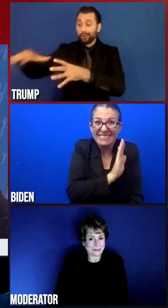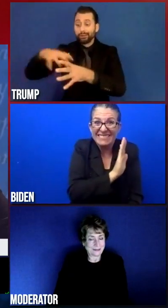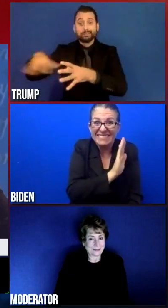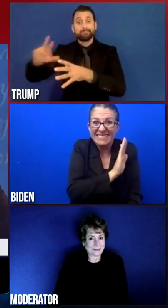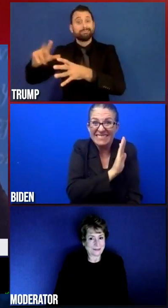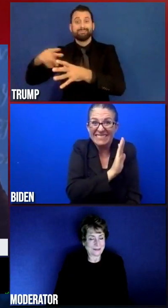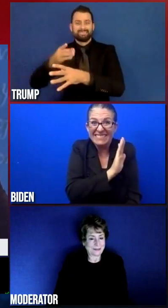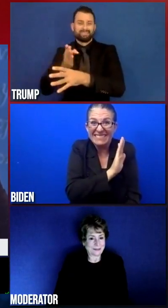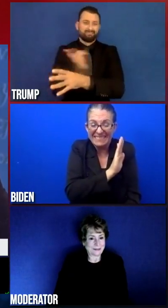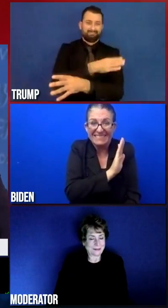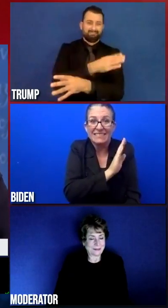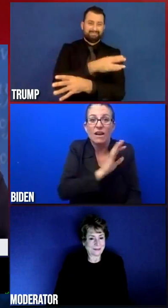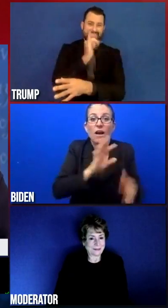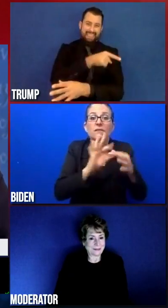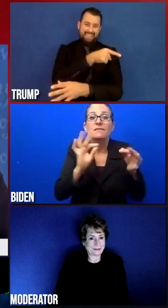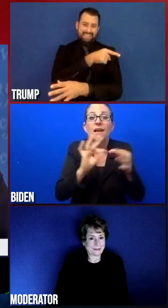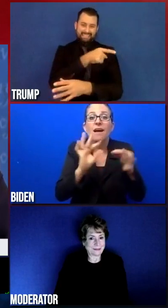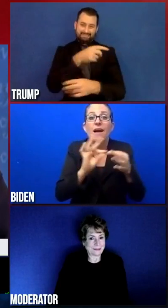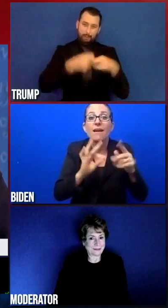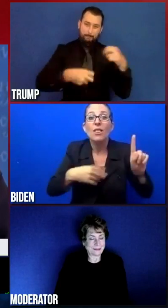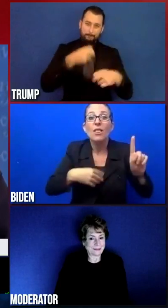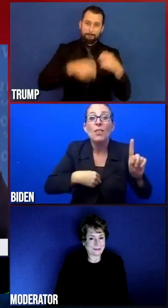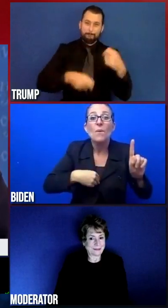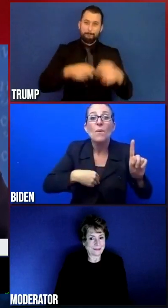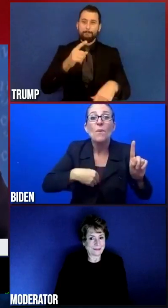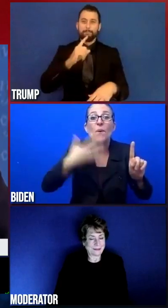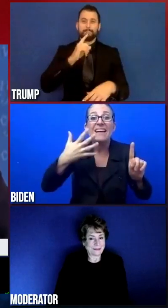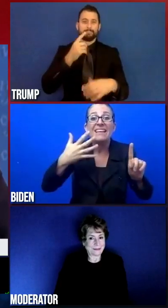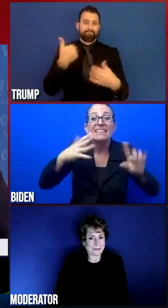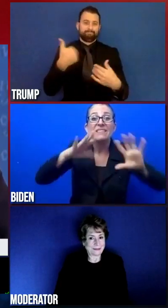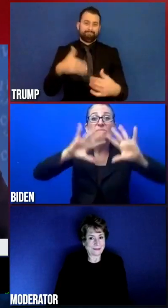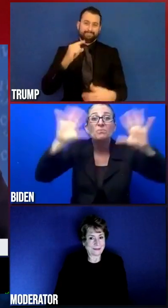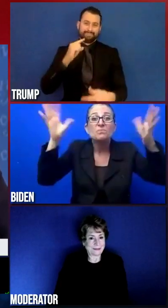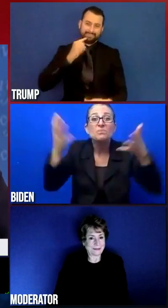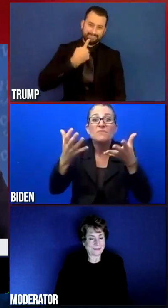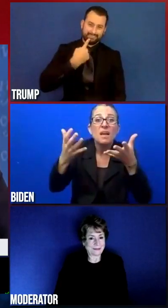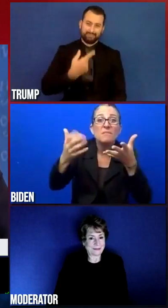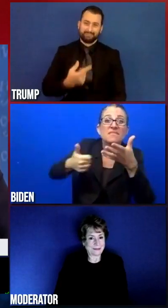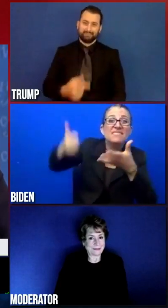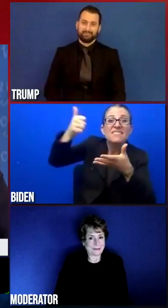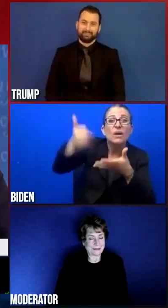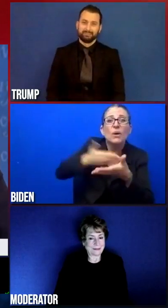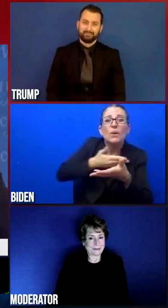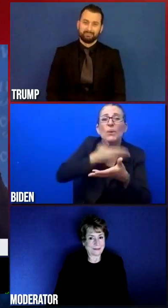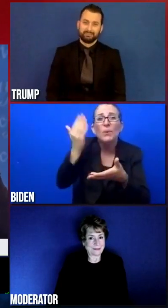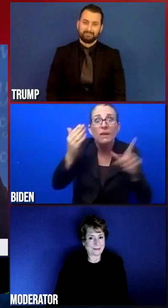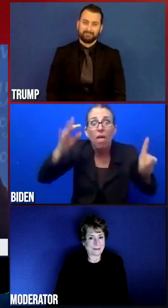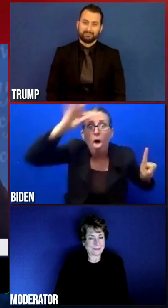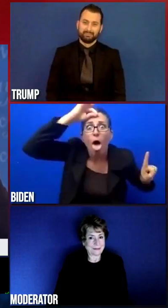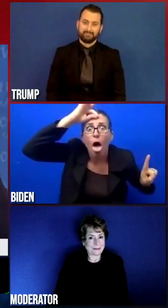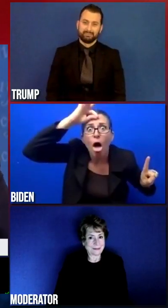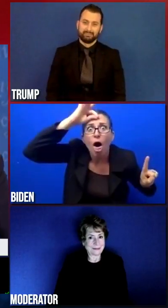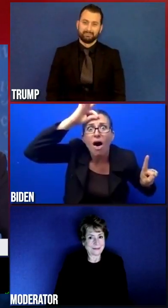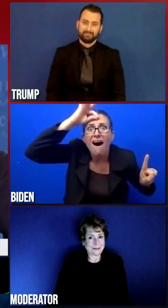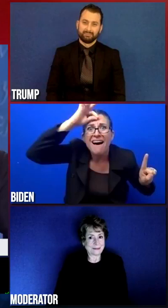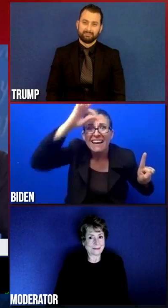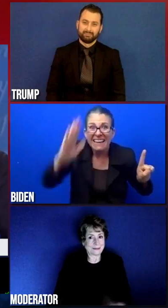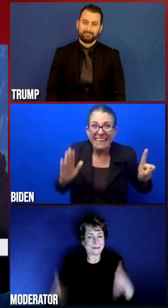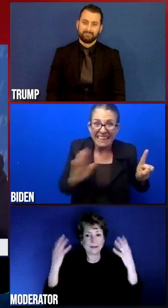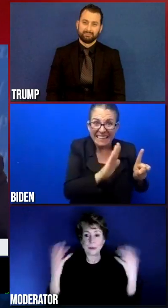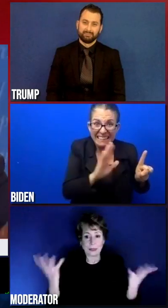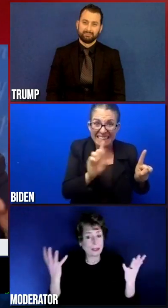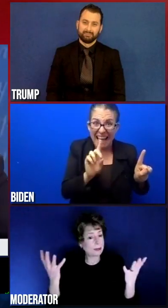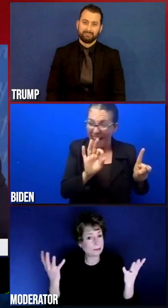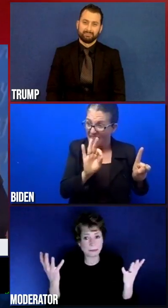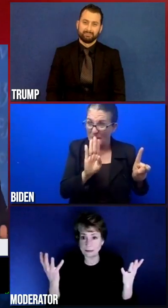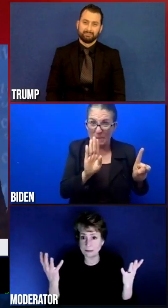you got to be not kidding. malicious. That's what his FBI. FBI director Gentlemen, said. Well, then you know what? We're done, sir.